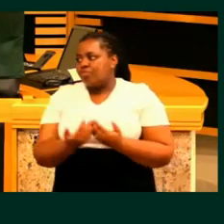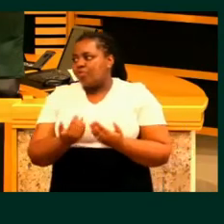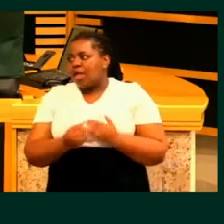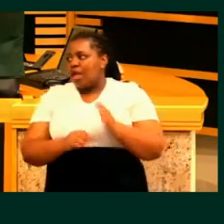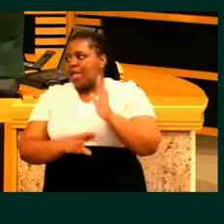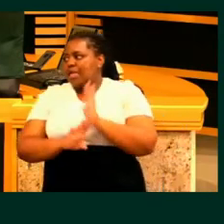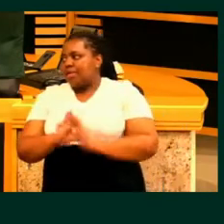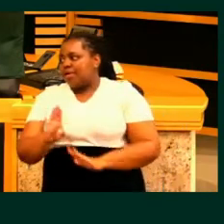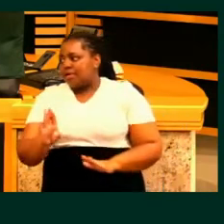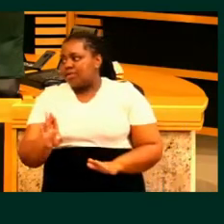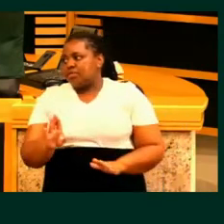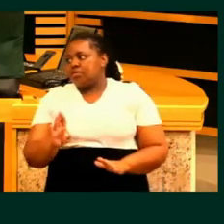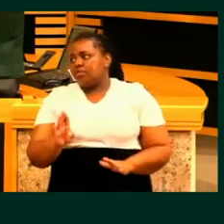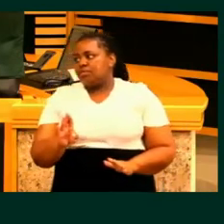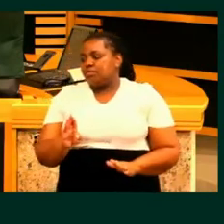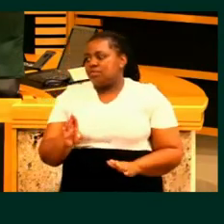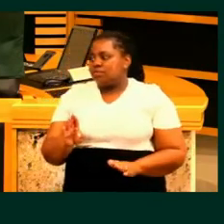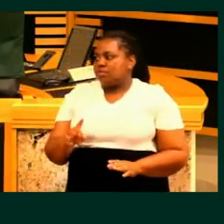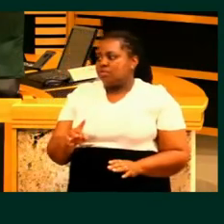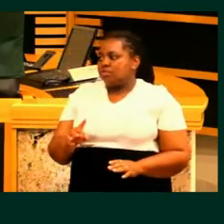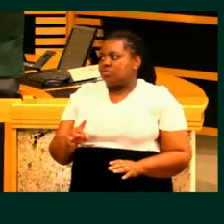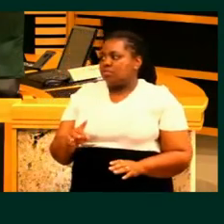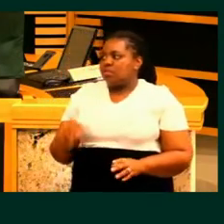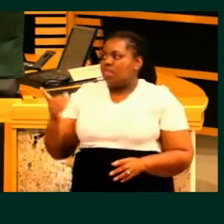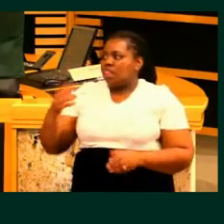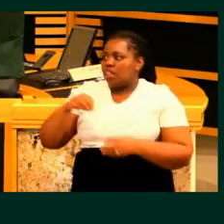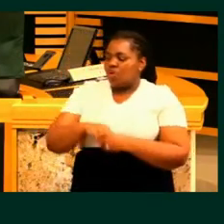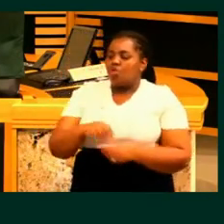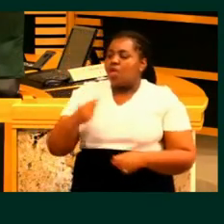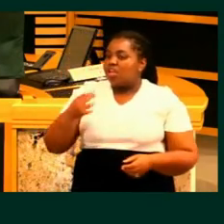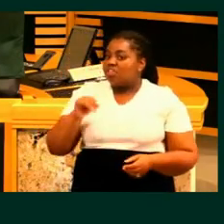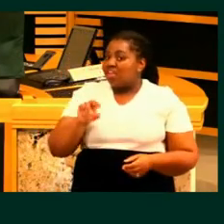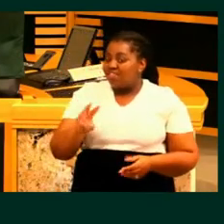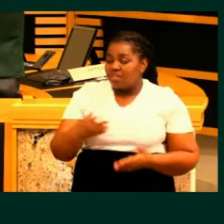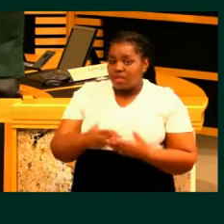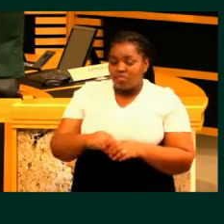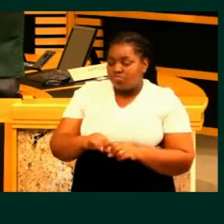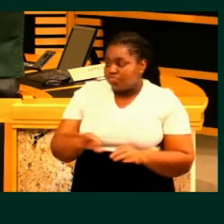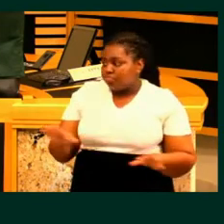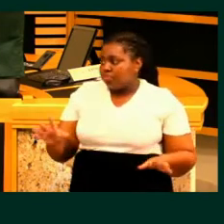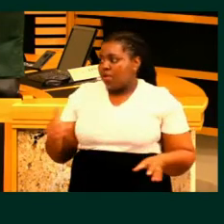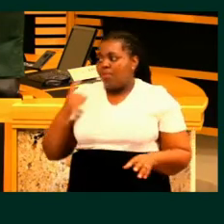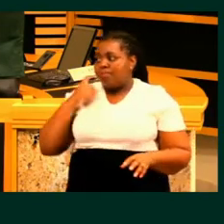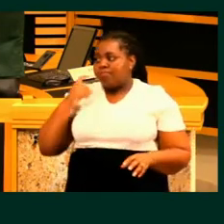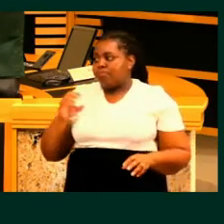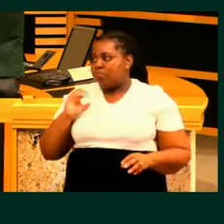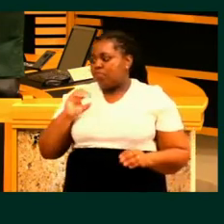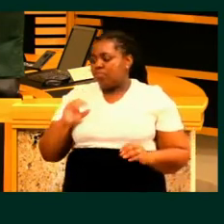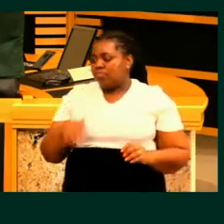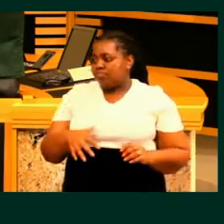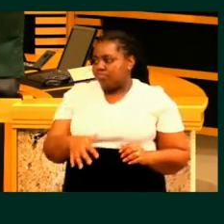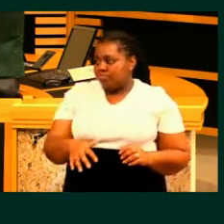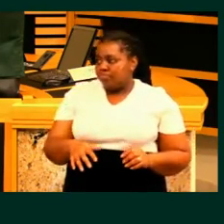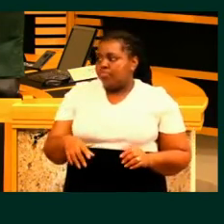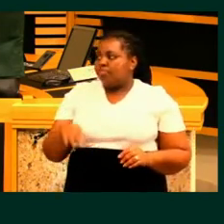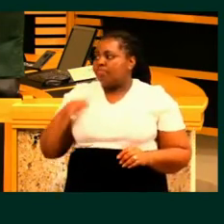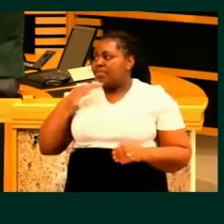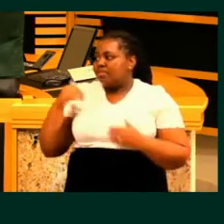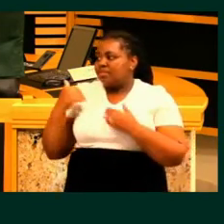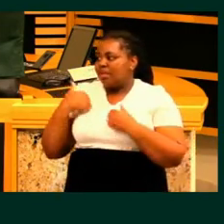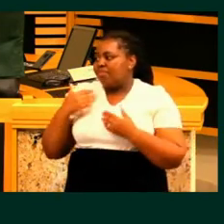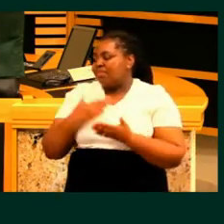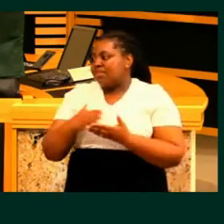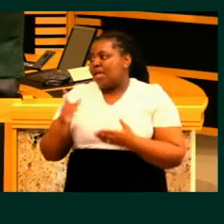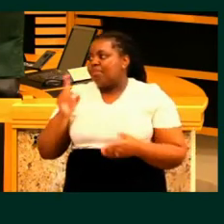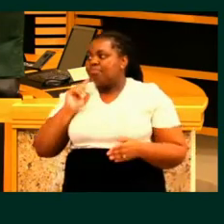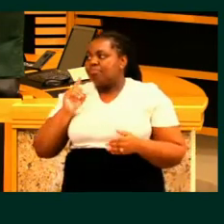the risk of sexually transmitted infections including HIV unwanted pregnancies and it is said that some teachers